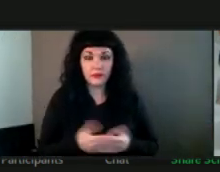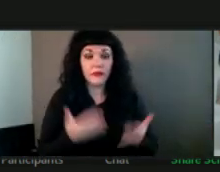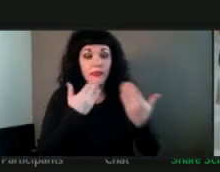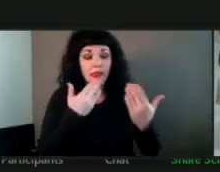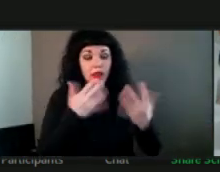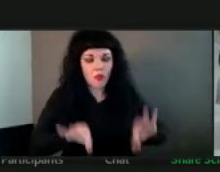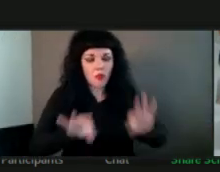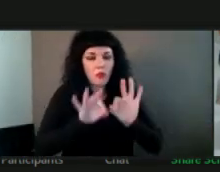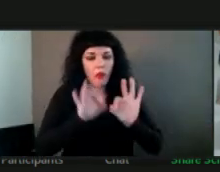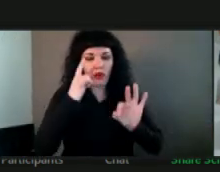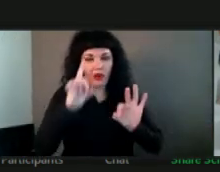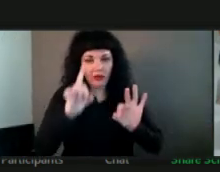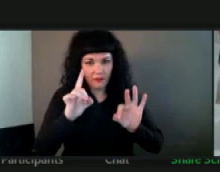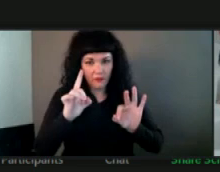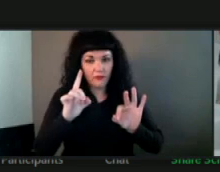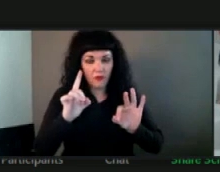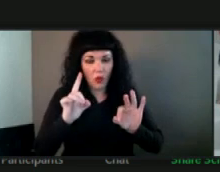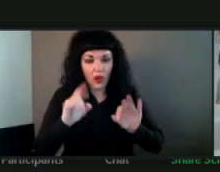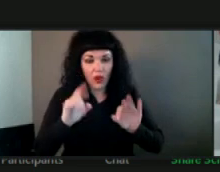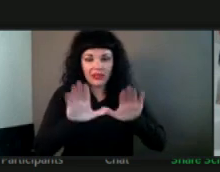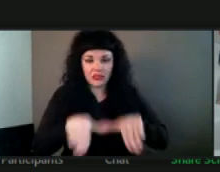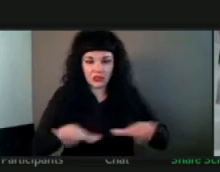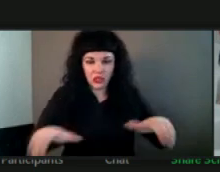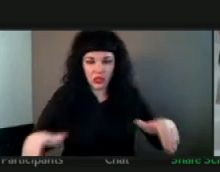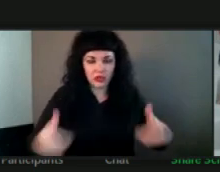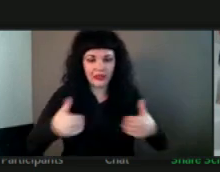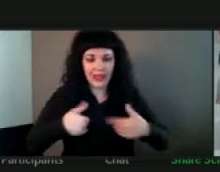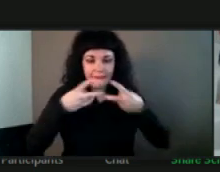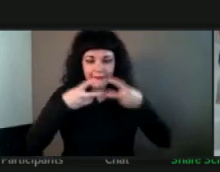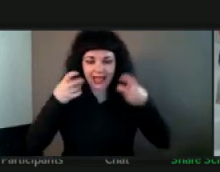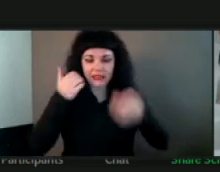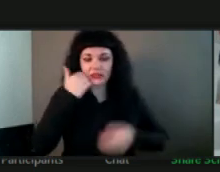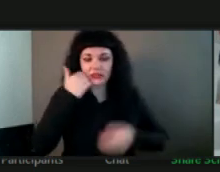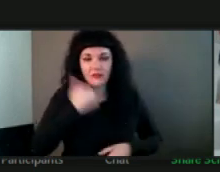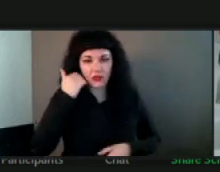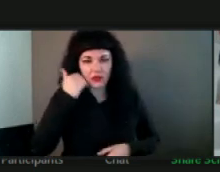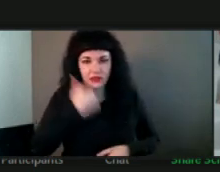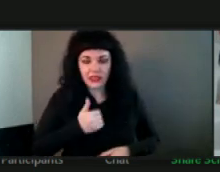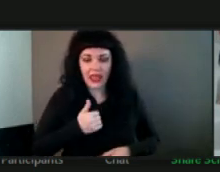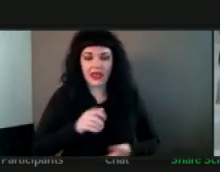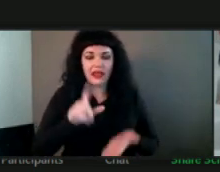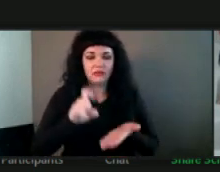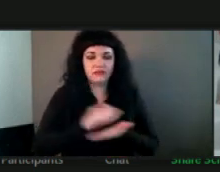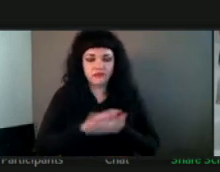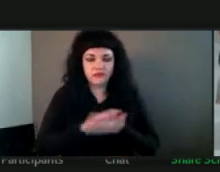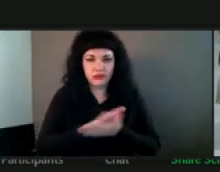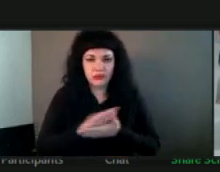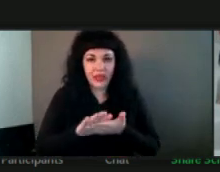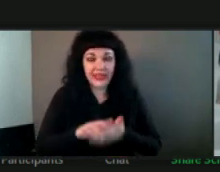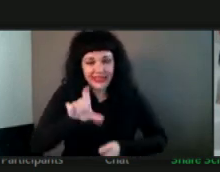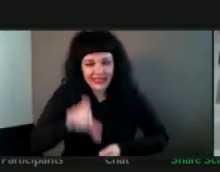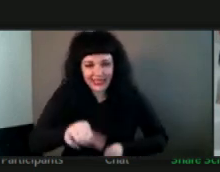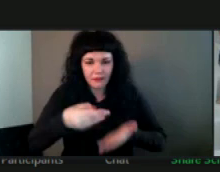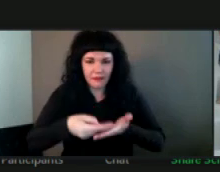every day and have hand sanitizer at their desks and the social distancing is incredibly